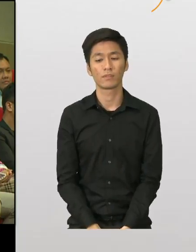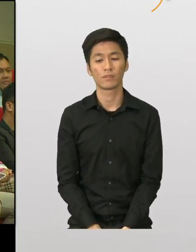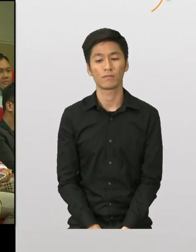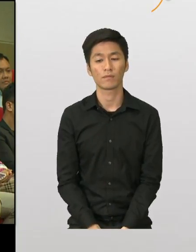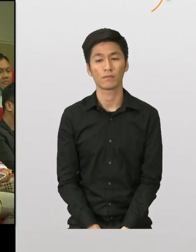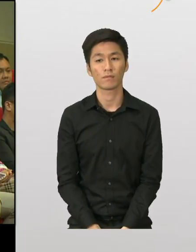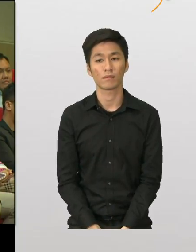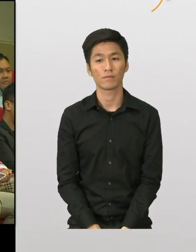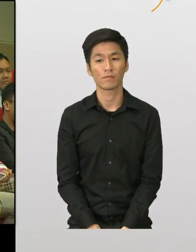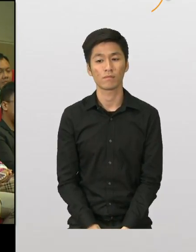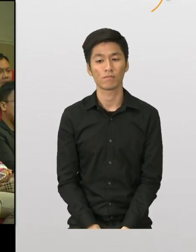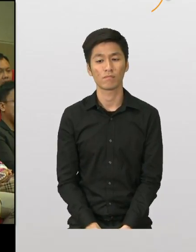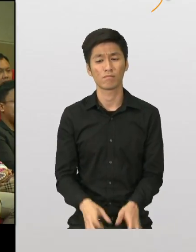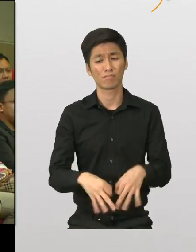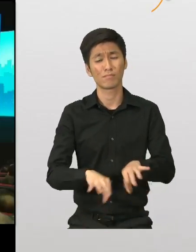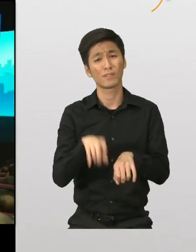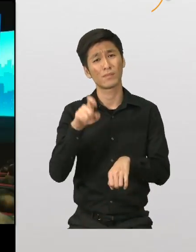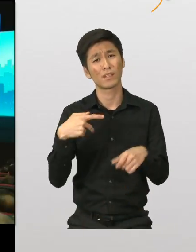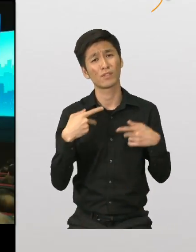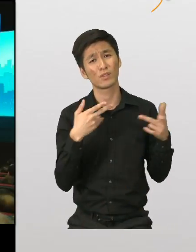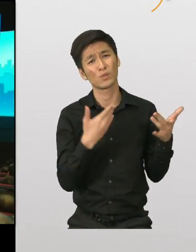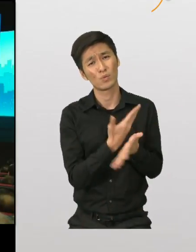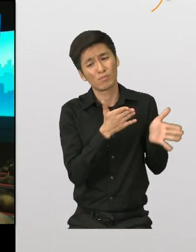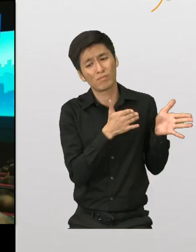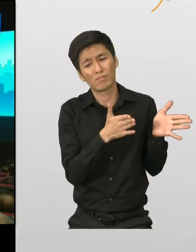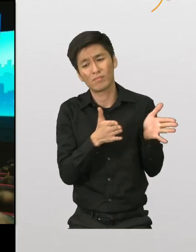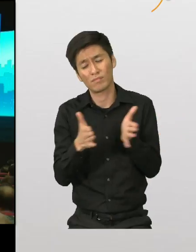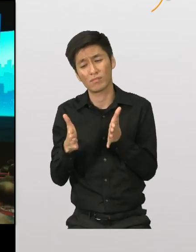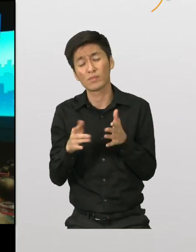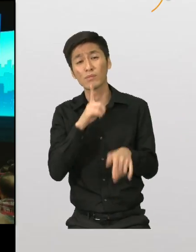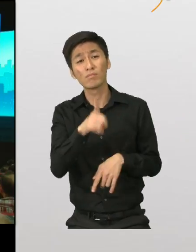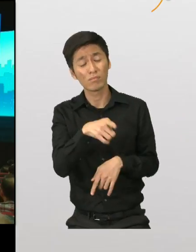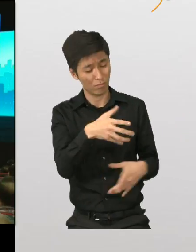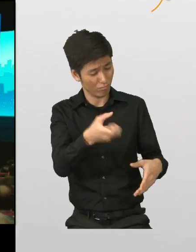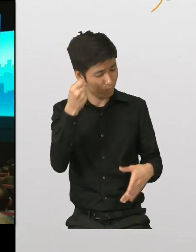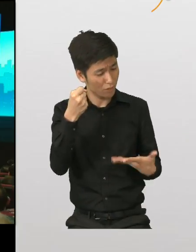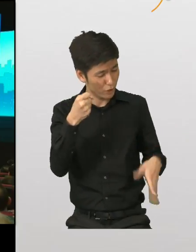We will need a new scheme for this. Of course, we will compensate the residents whose flats